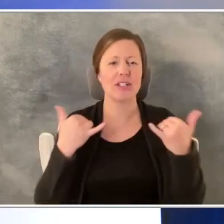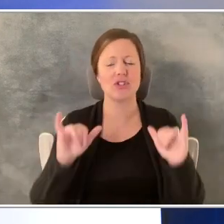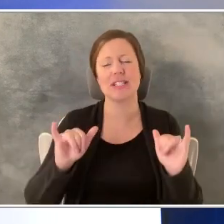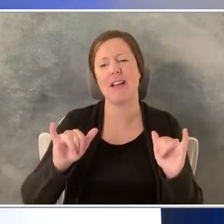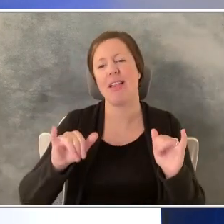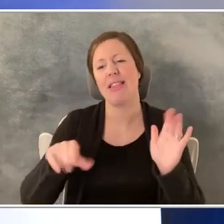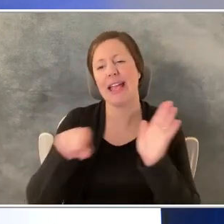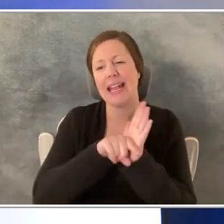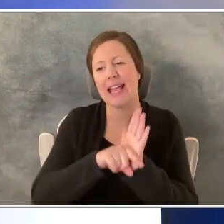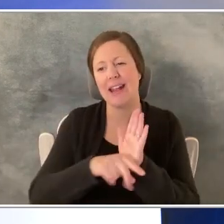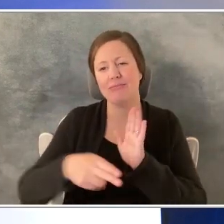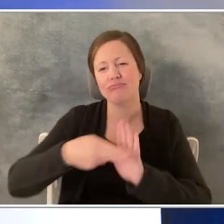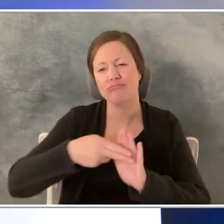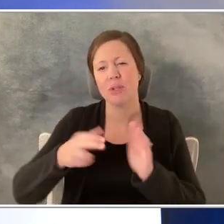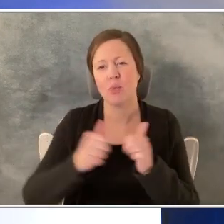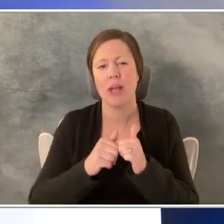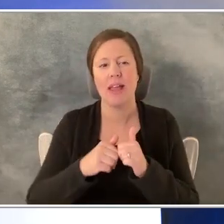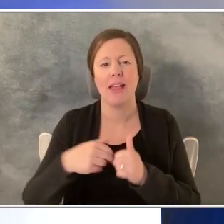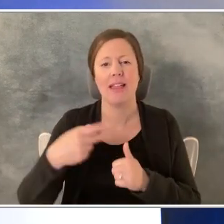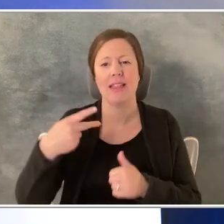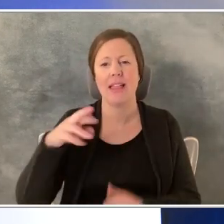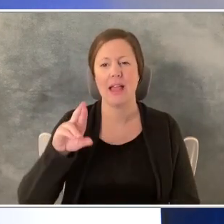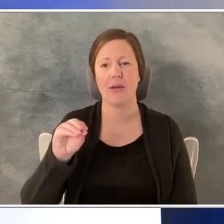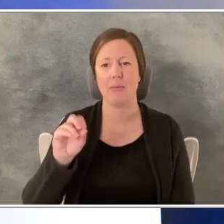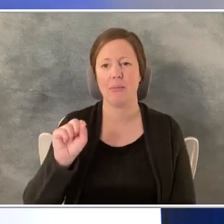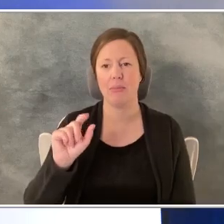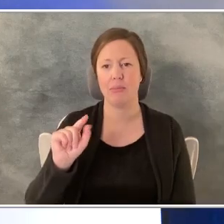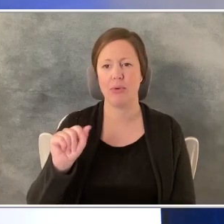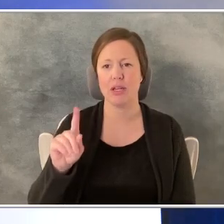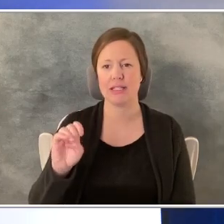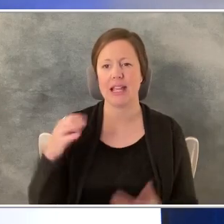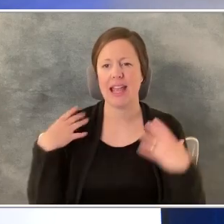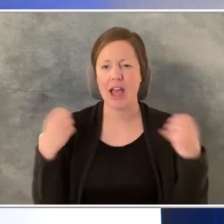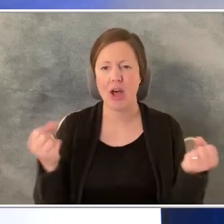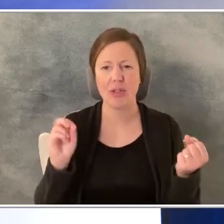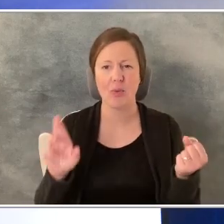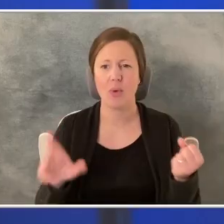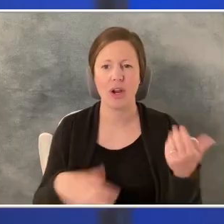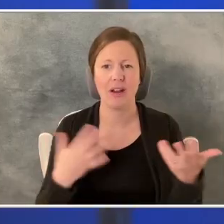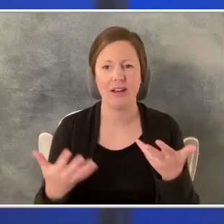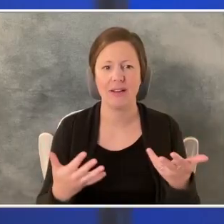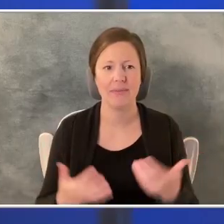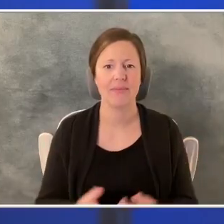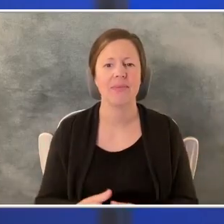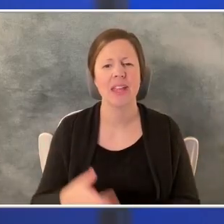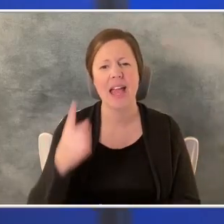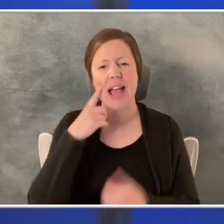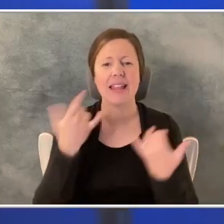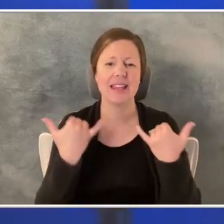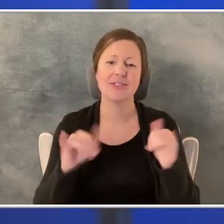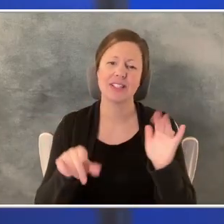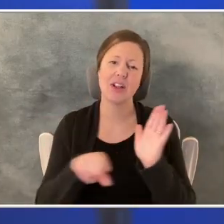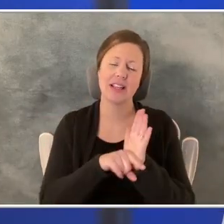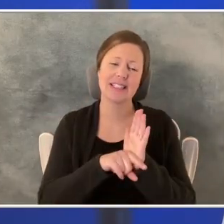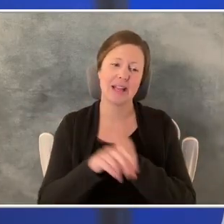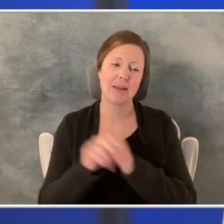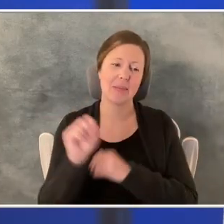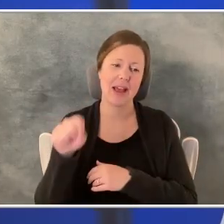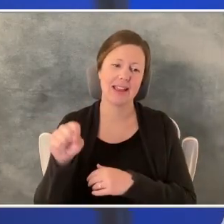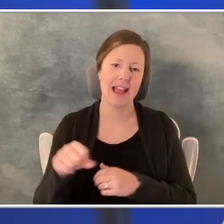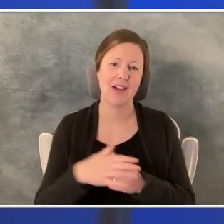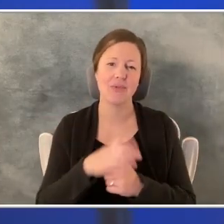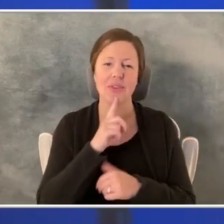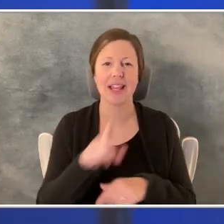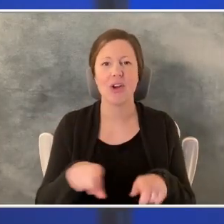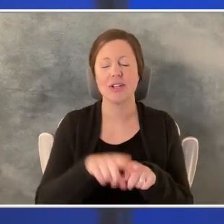I mean, is it really, are we not able to get past that? Can't we just talk about it? I think there is still a stigma. Okay. Also, men just don't talk